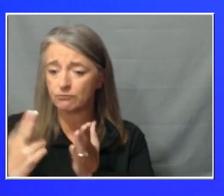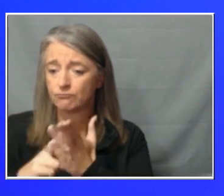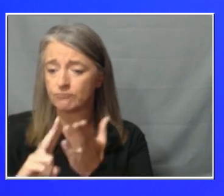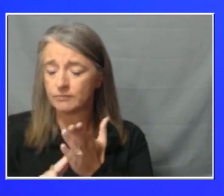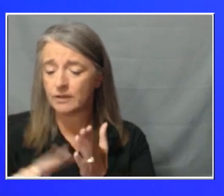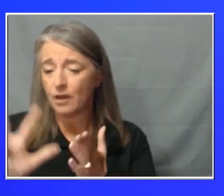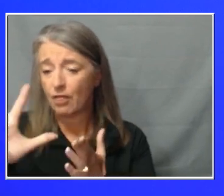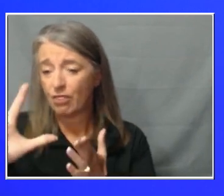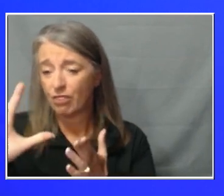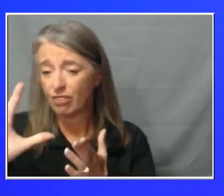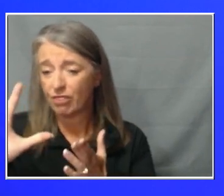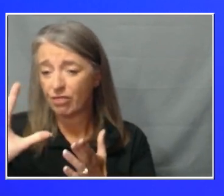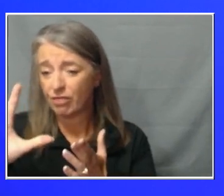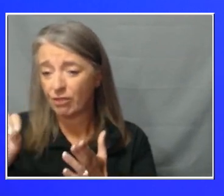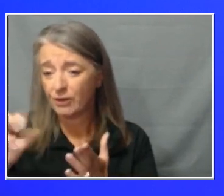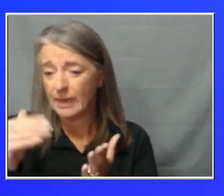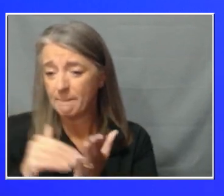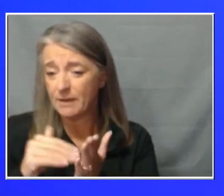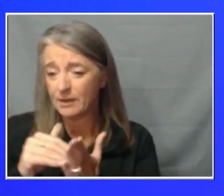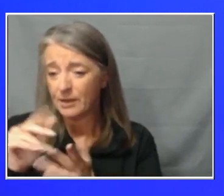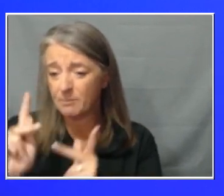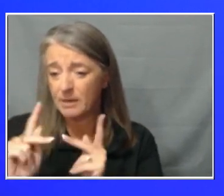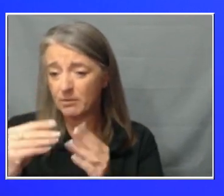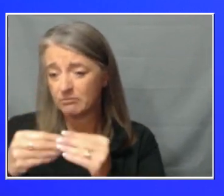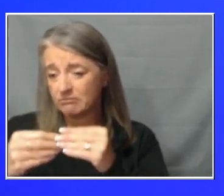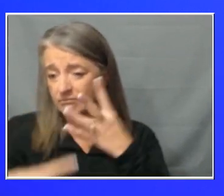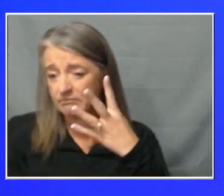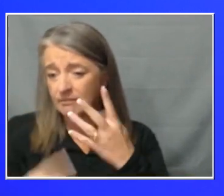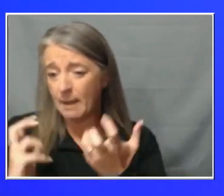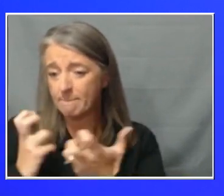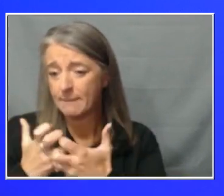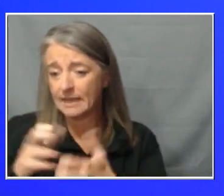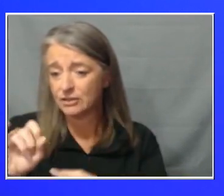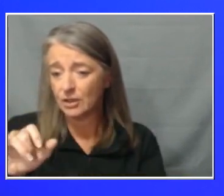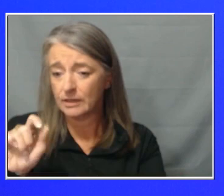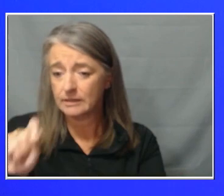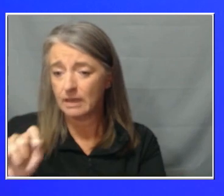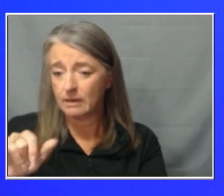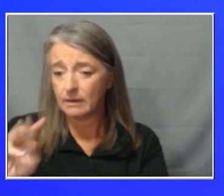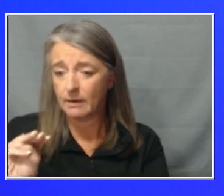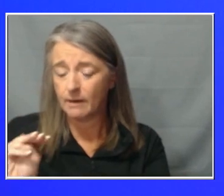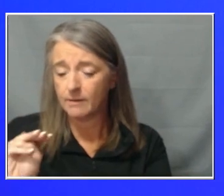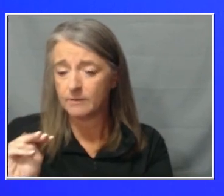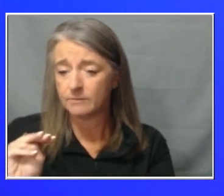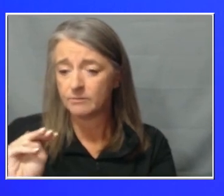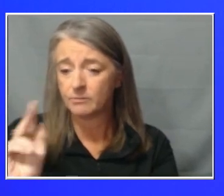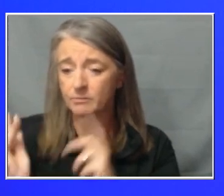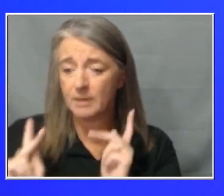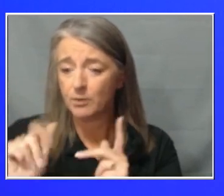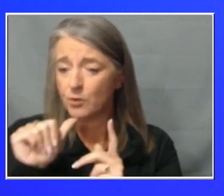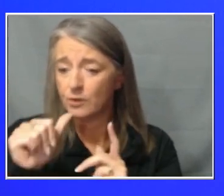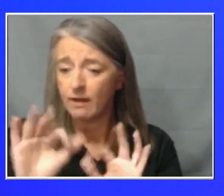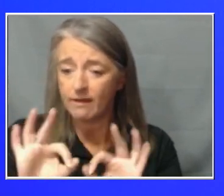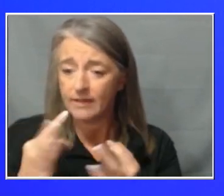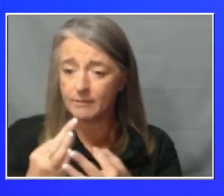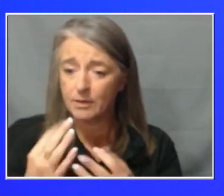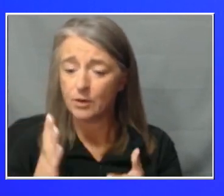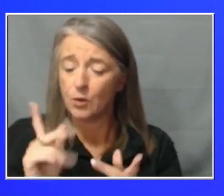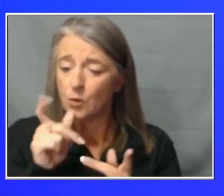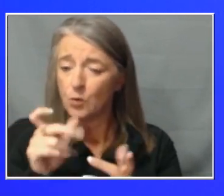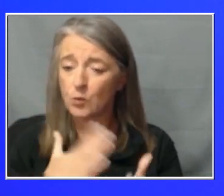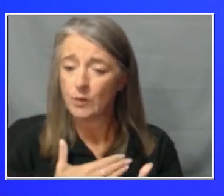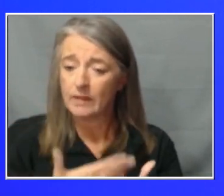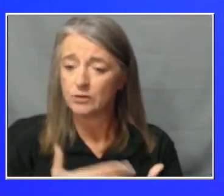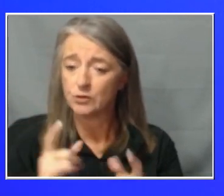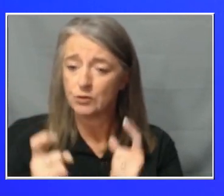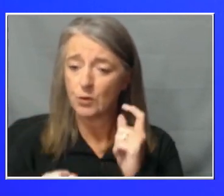million people that are on BeTheMatch.com, matching Eric up with unrelated donors that are willing to donate. Ideally, we